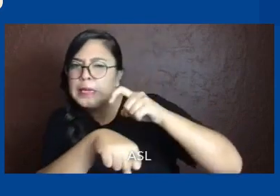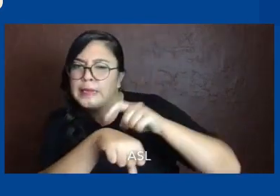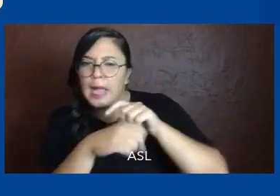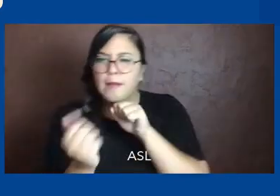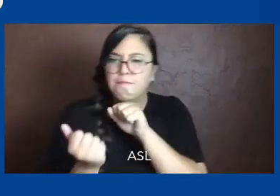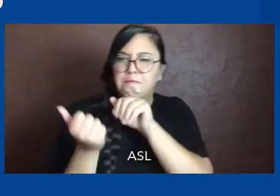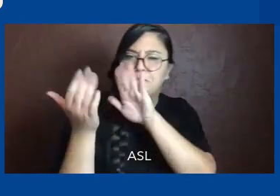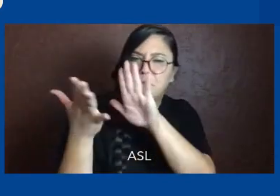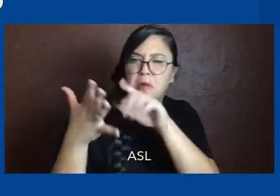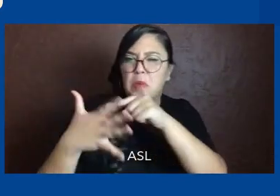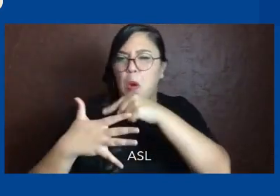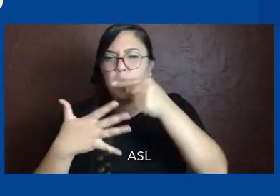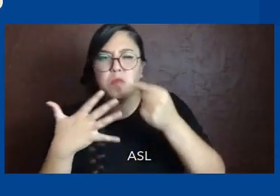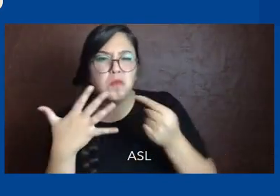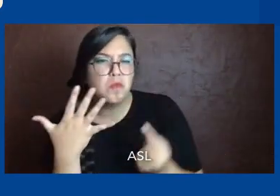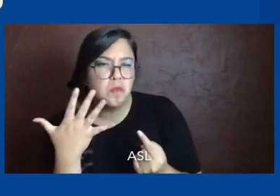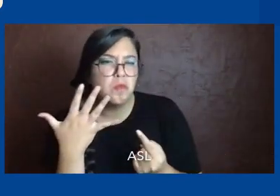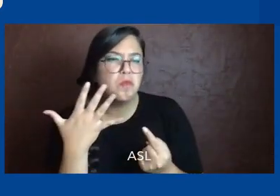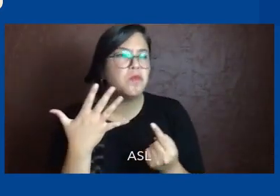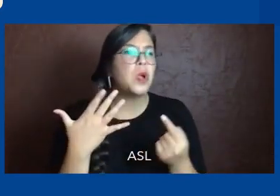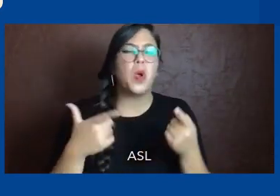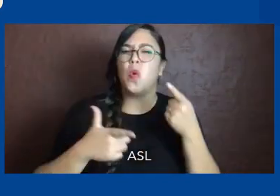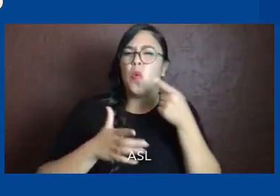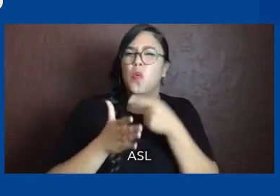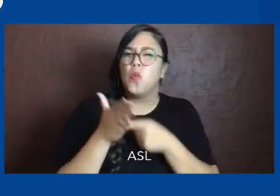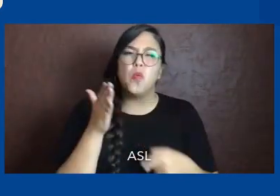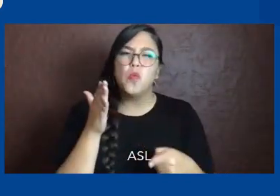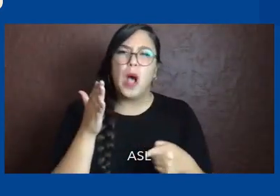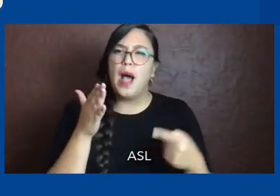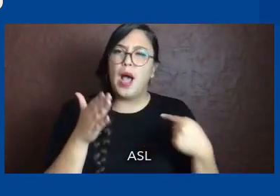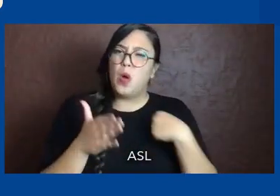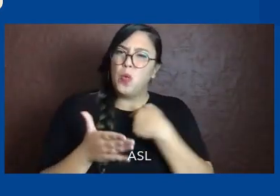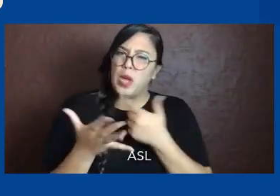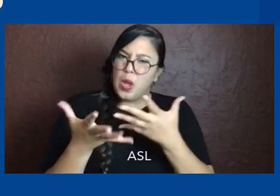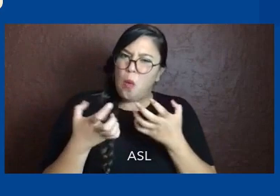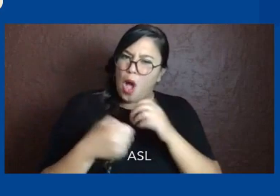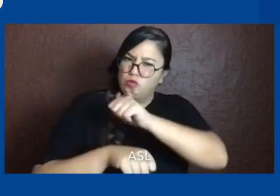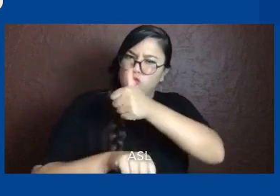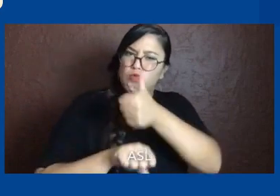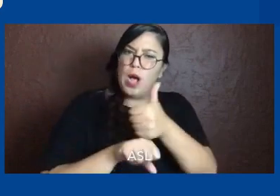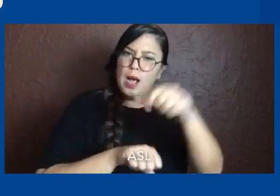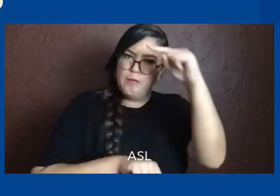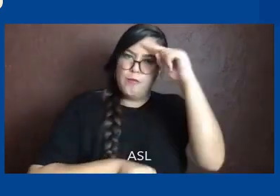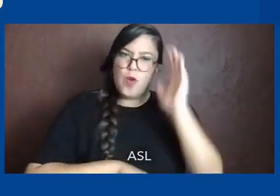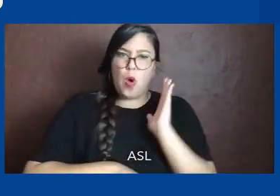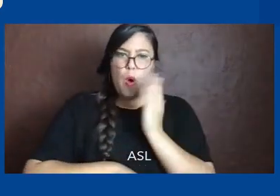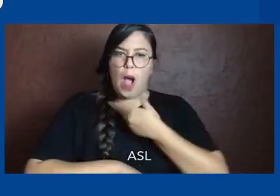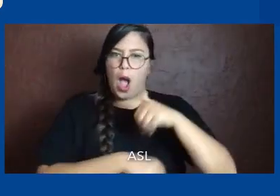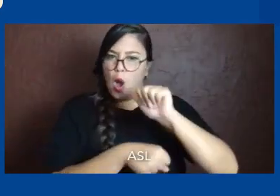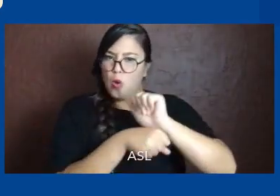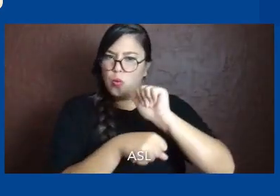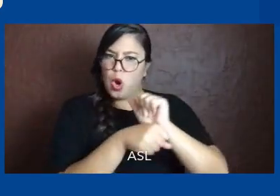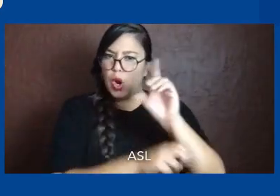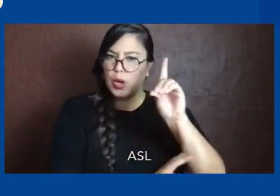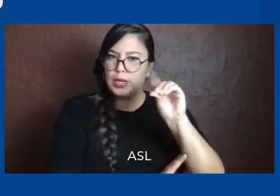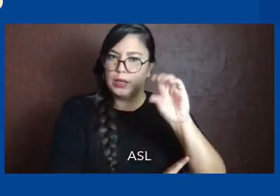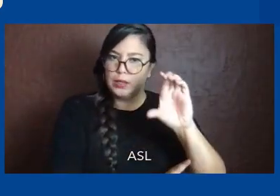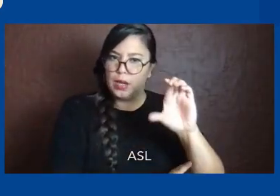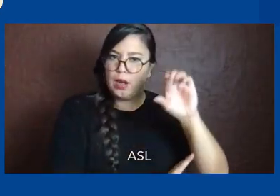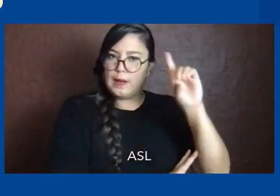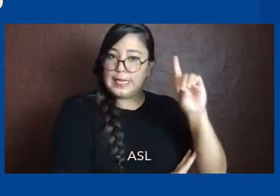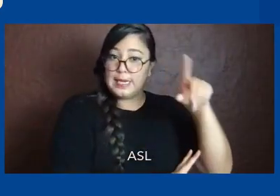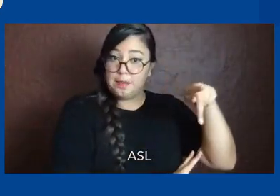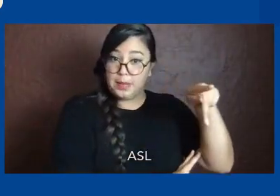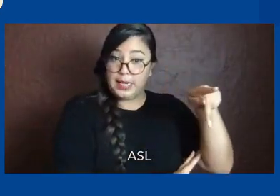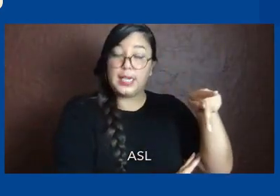of lives we were creating for ourselves, like working in this business as documentary DPs. And at first it